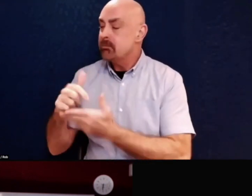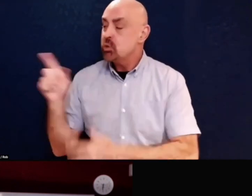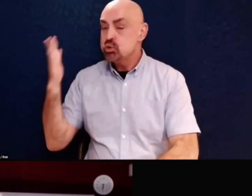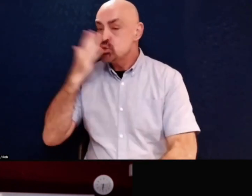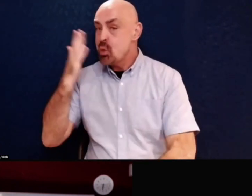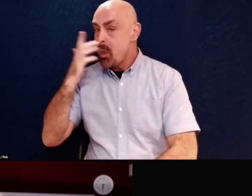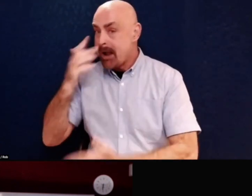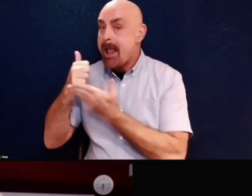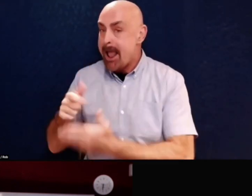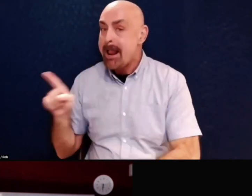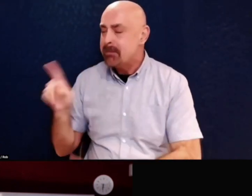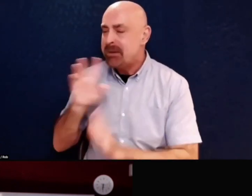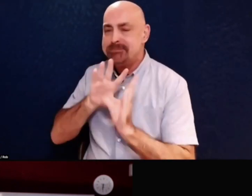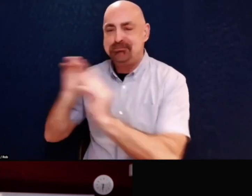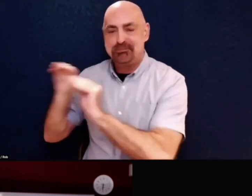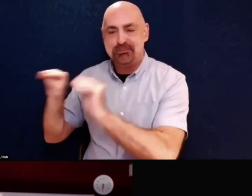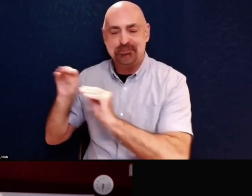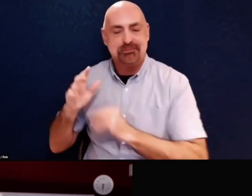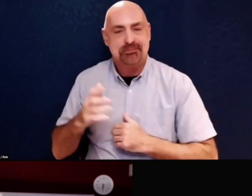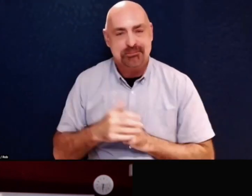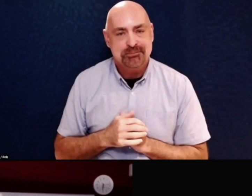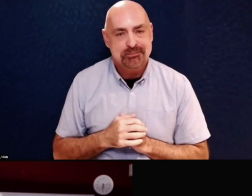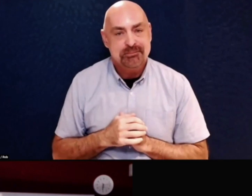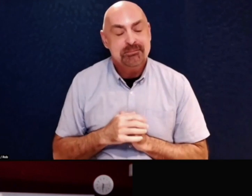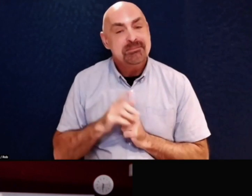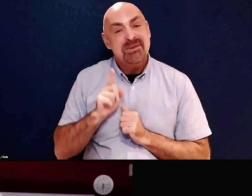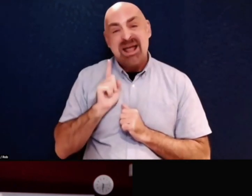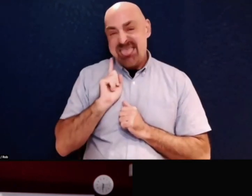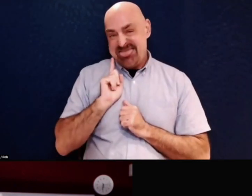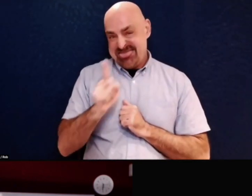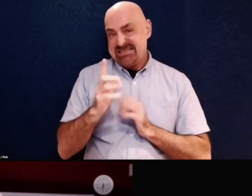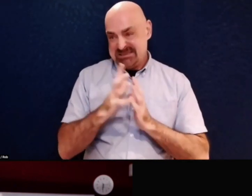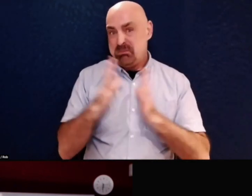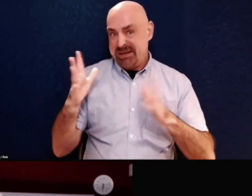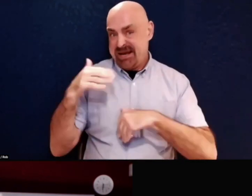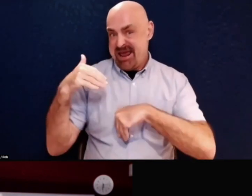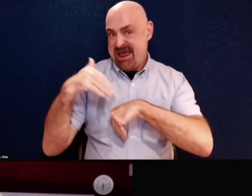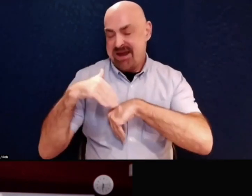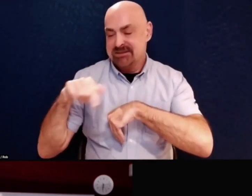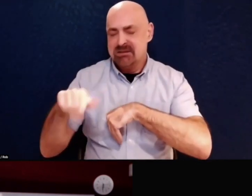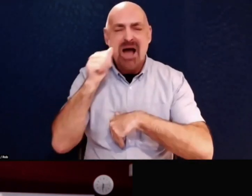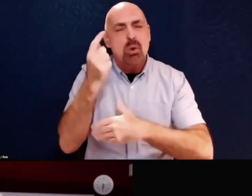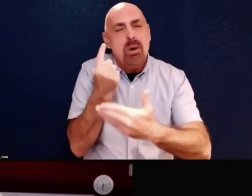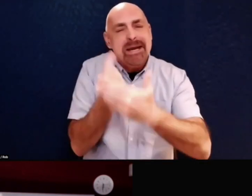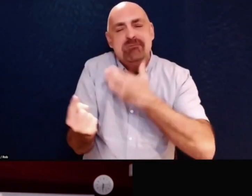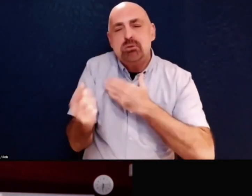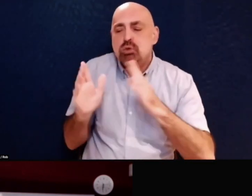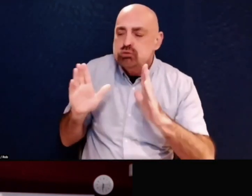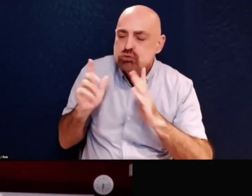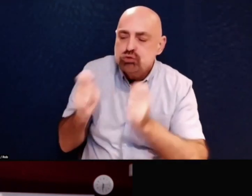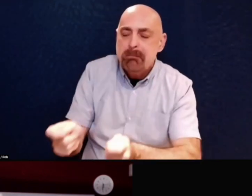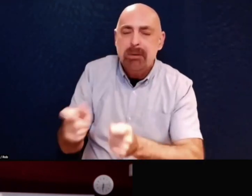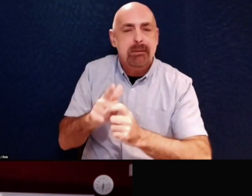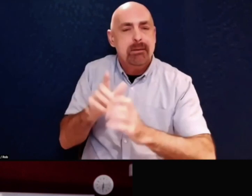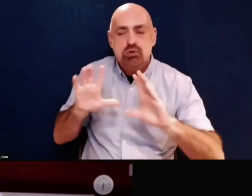intervene. And to be honest, I wouldn't be surprised if that ends up being one of their biggest effects. I know there's individual treatment and groups and so on being offered,